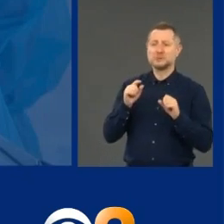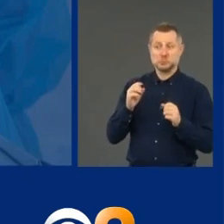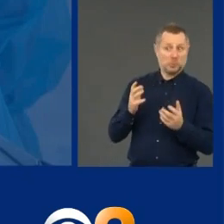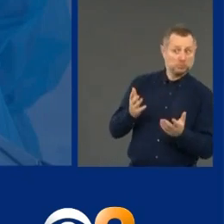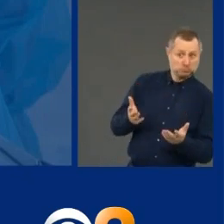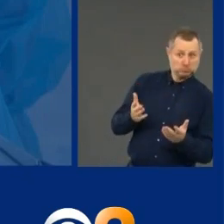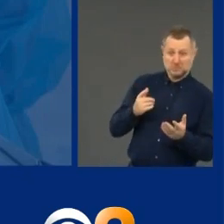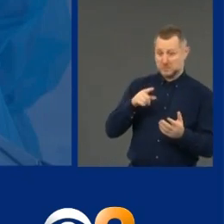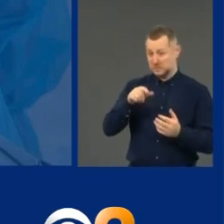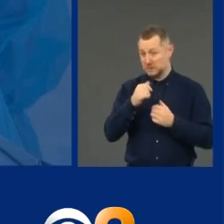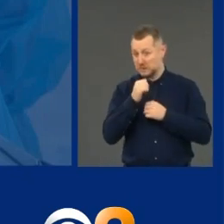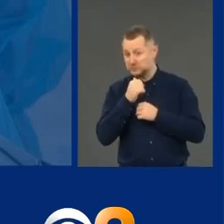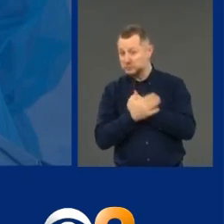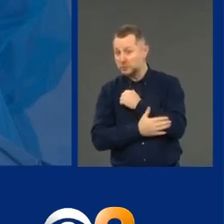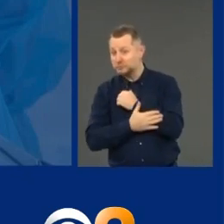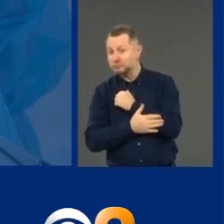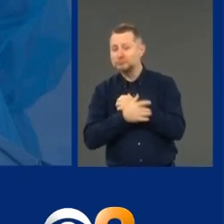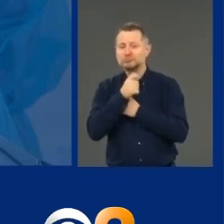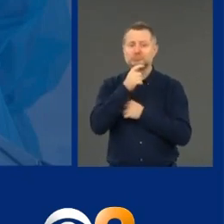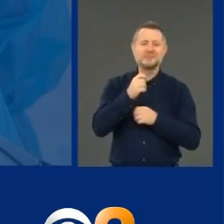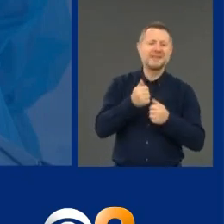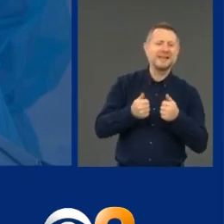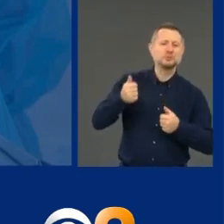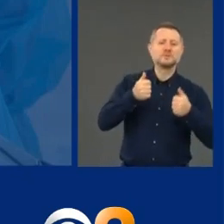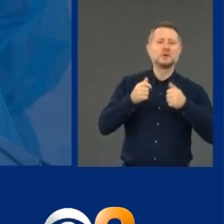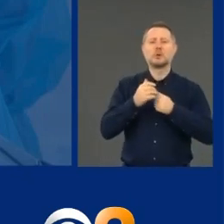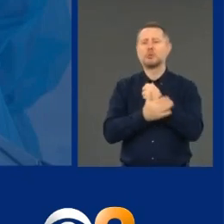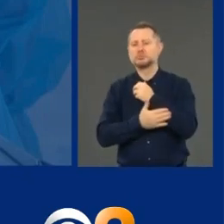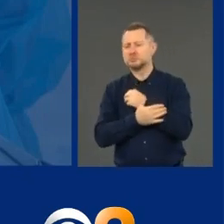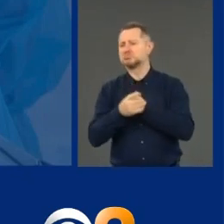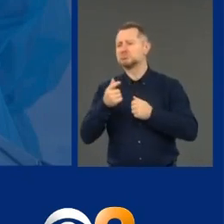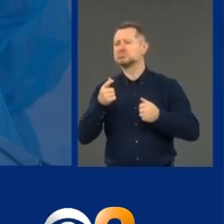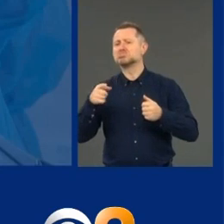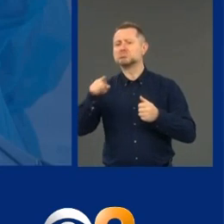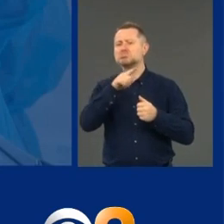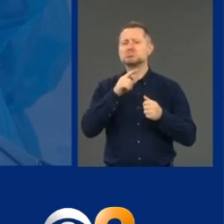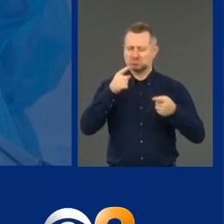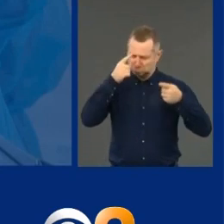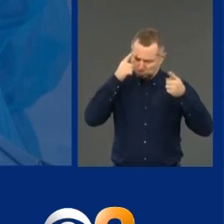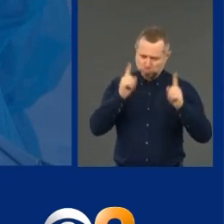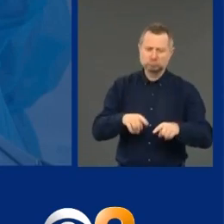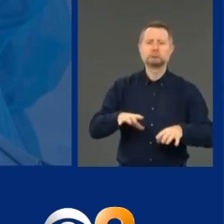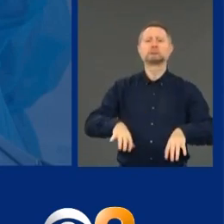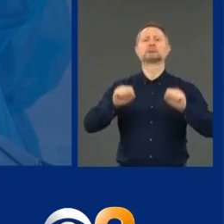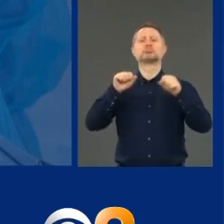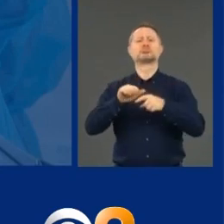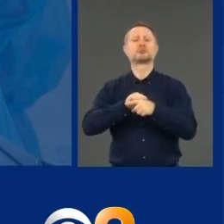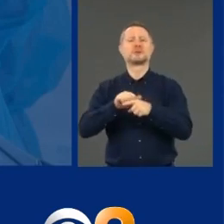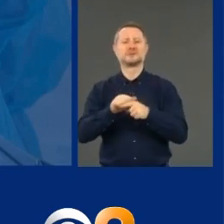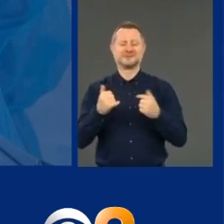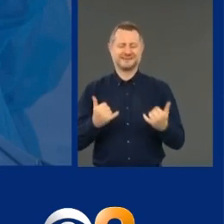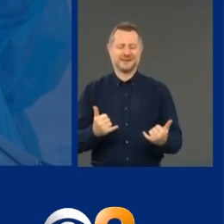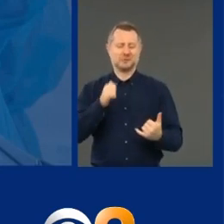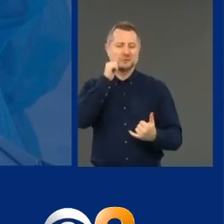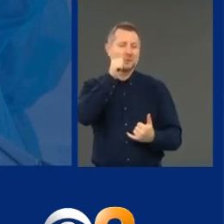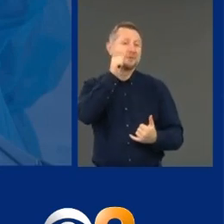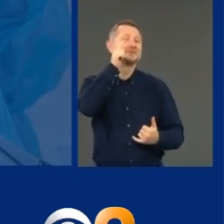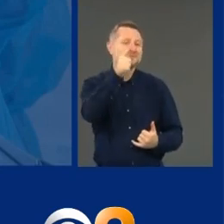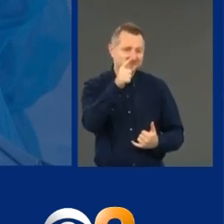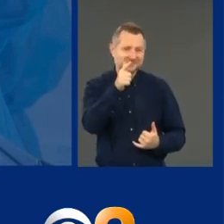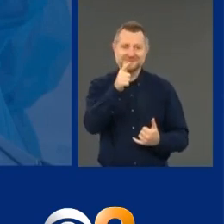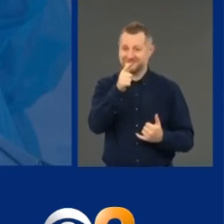and supervisors, we agreed to ask people to be trained Saturday, Sunday, Monday, and we'll